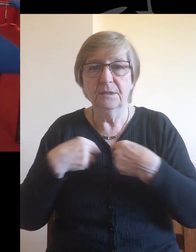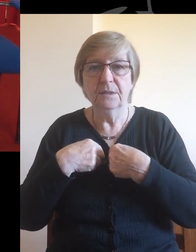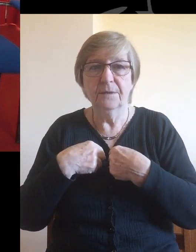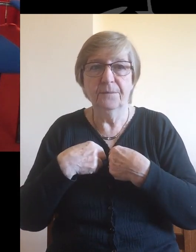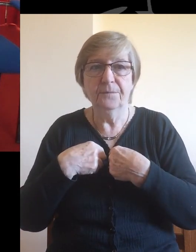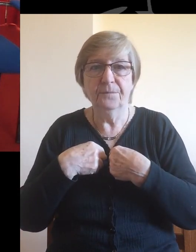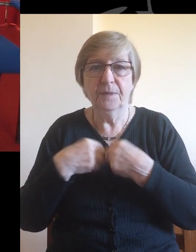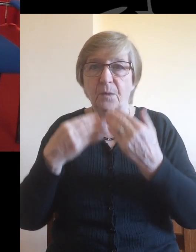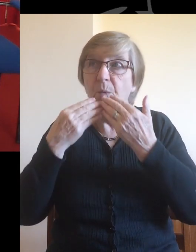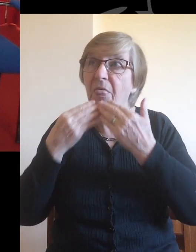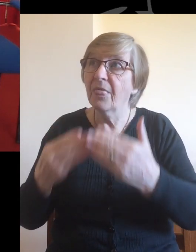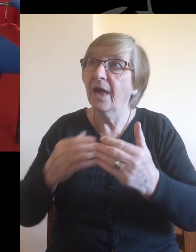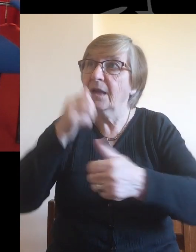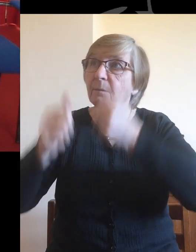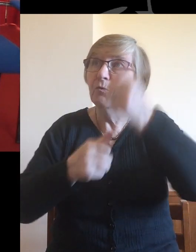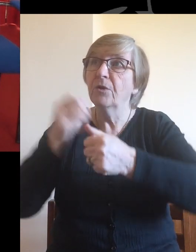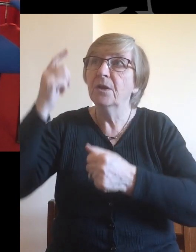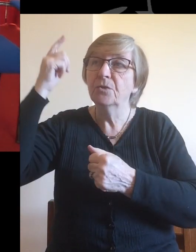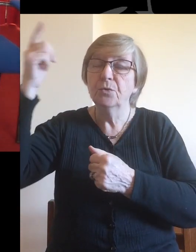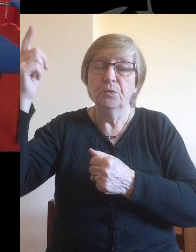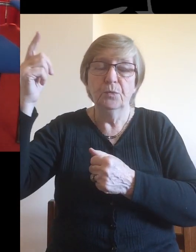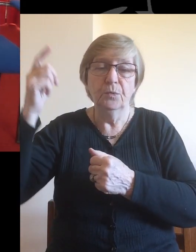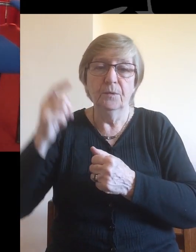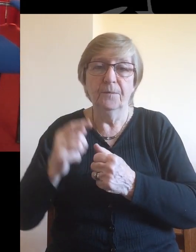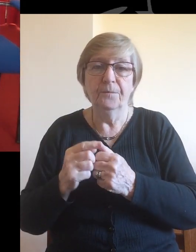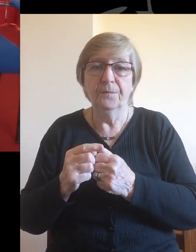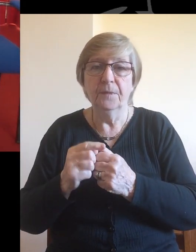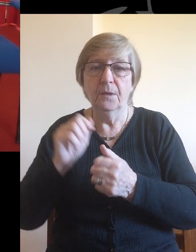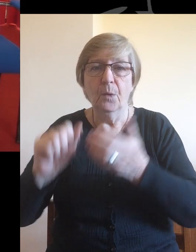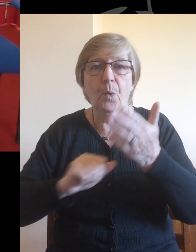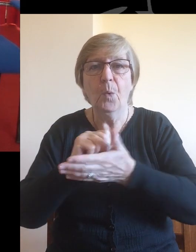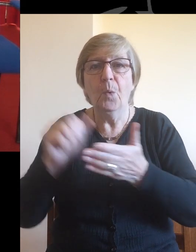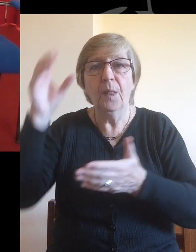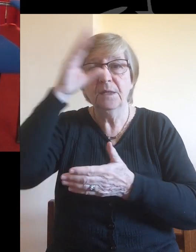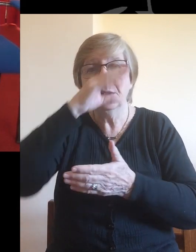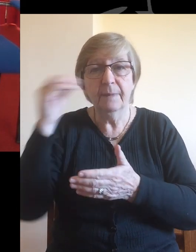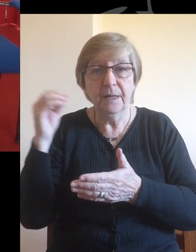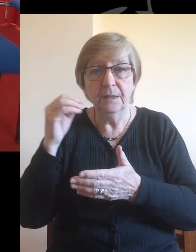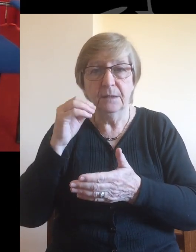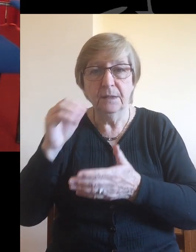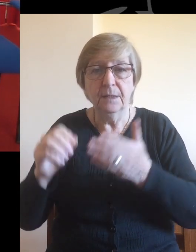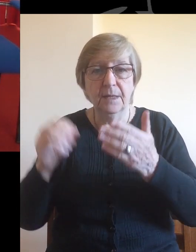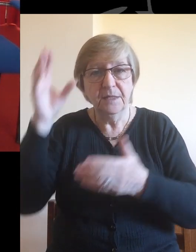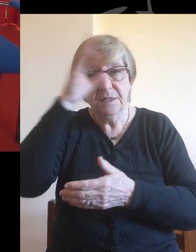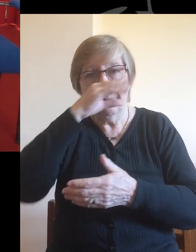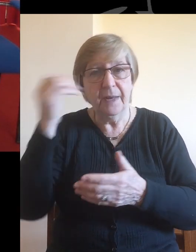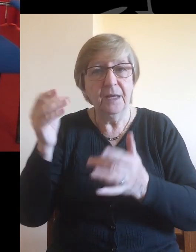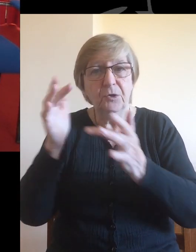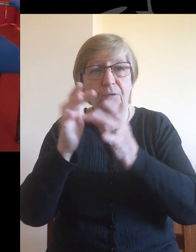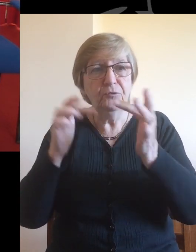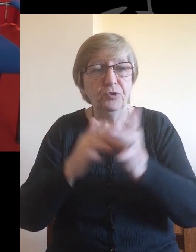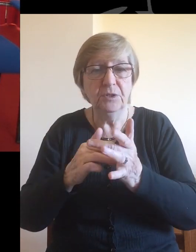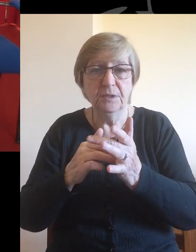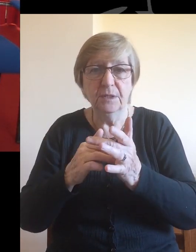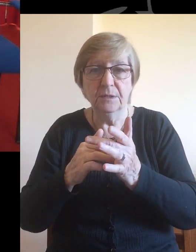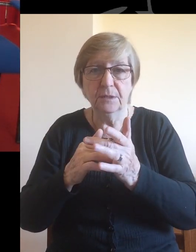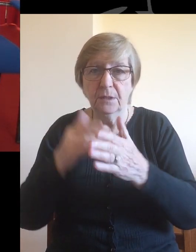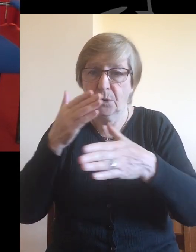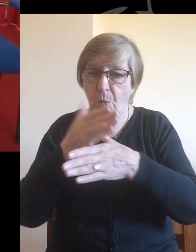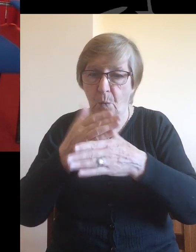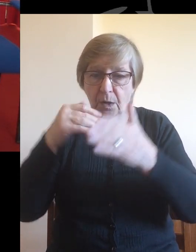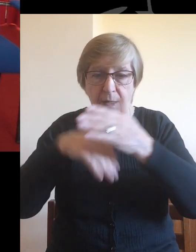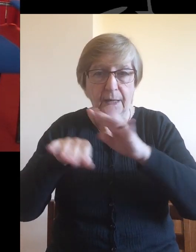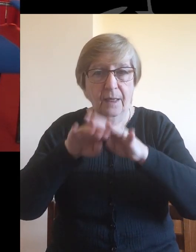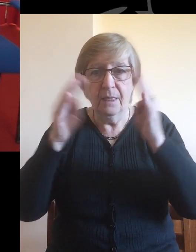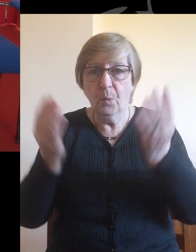We thank and we praise you that your Holy Spirit, the Spirit of the crucified and risen Jesus, is at work in our